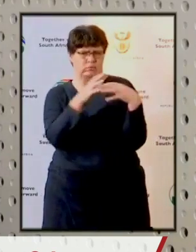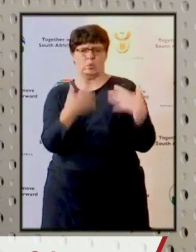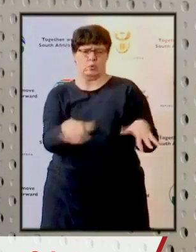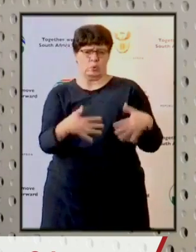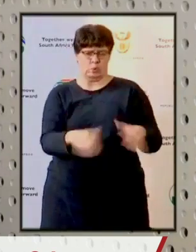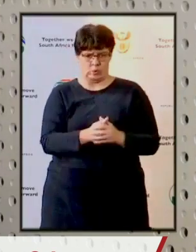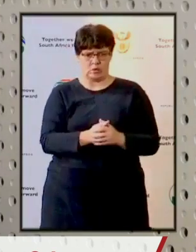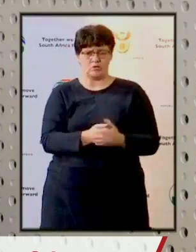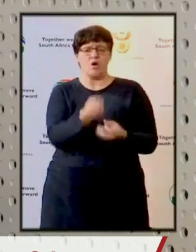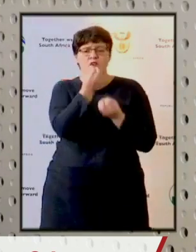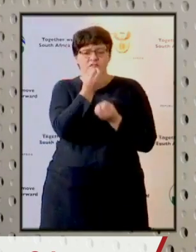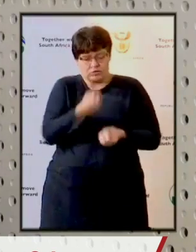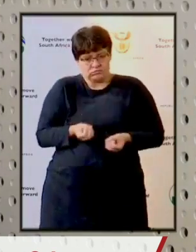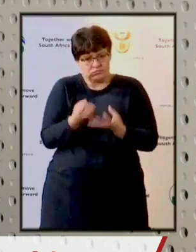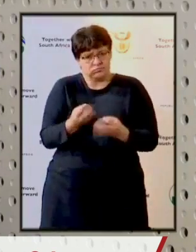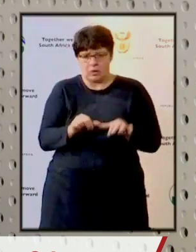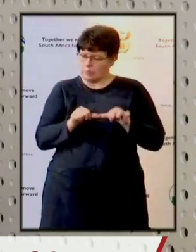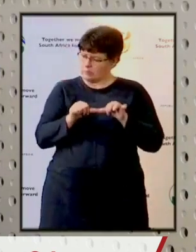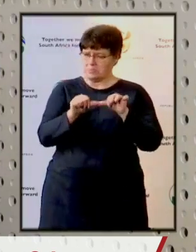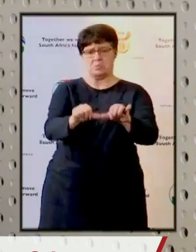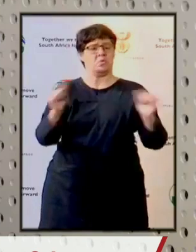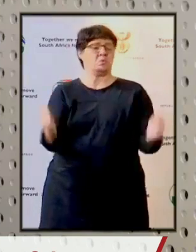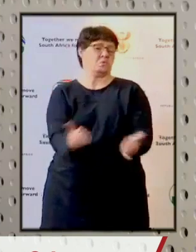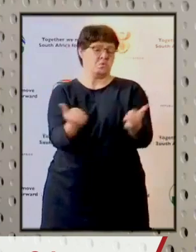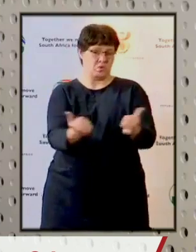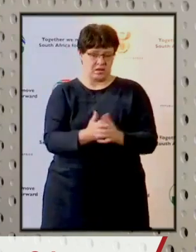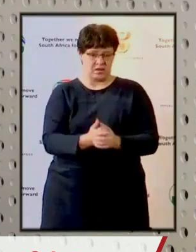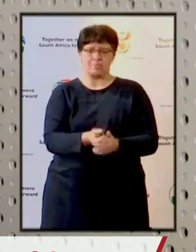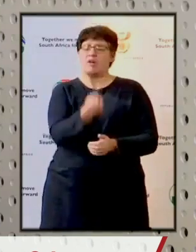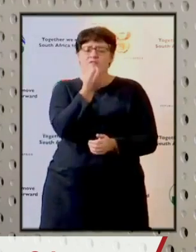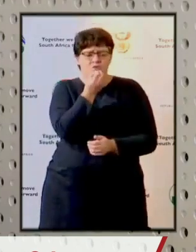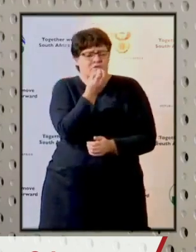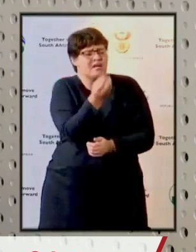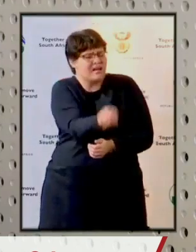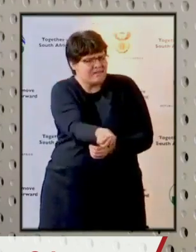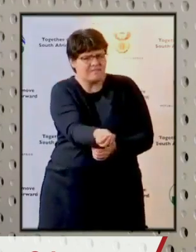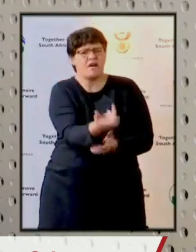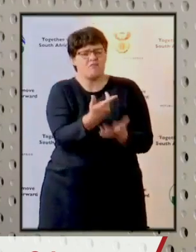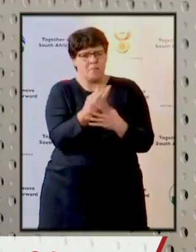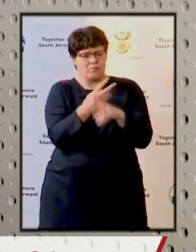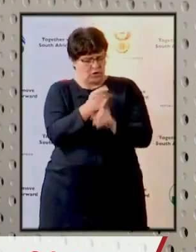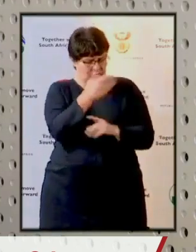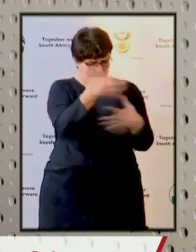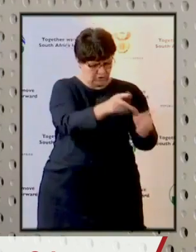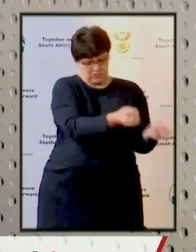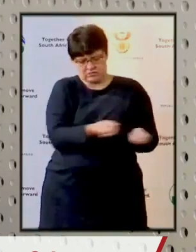the food supply line is holding up well. And there is food that is coming off the production line and it's reaching